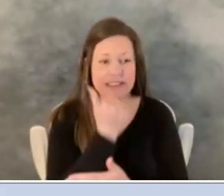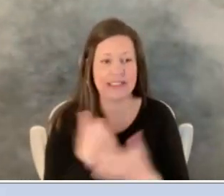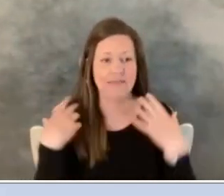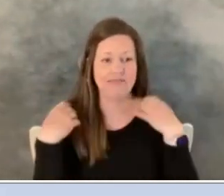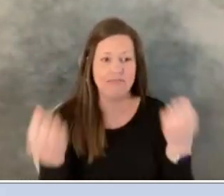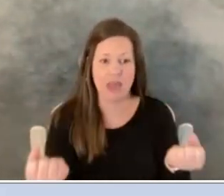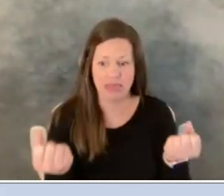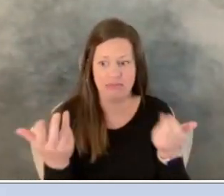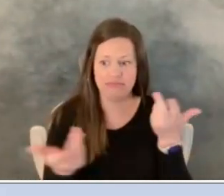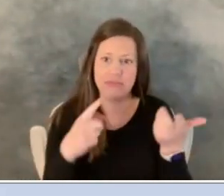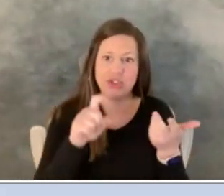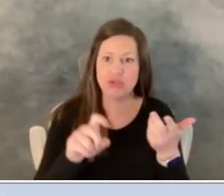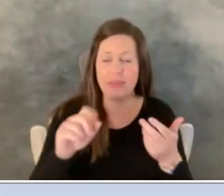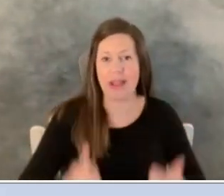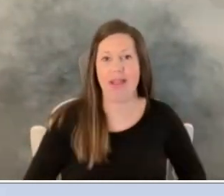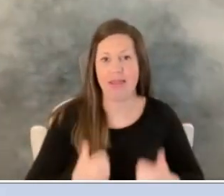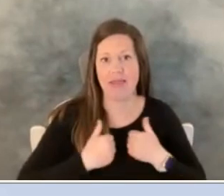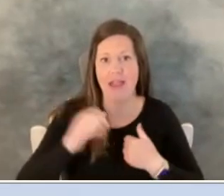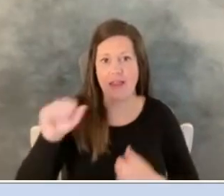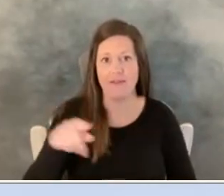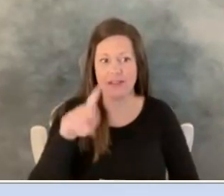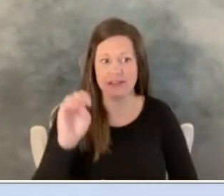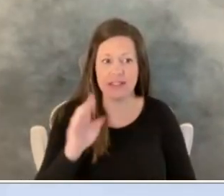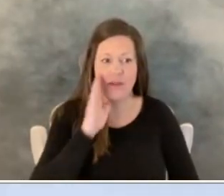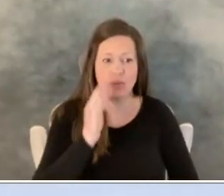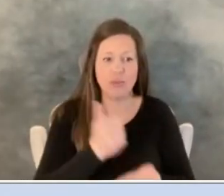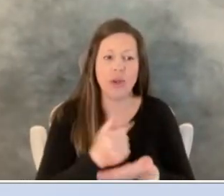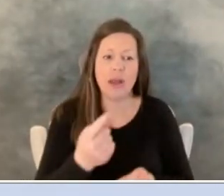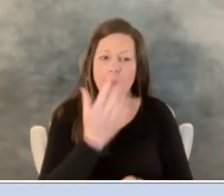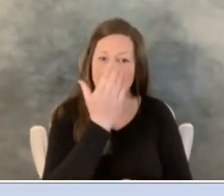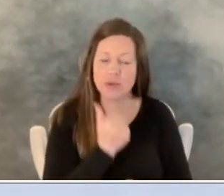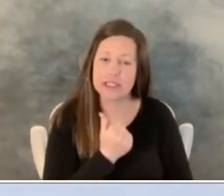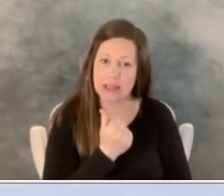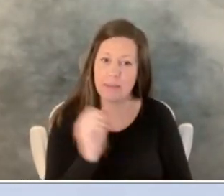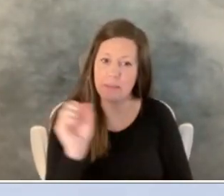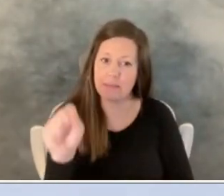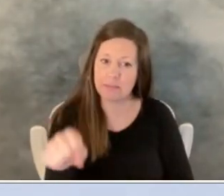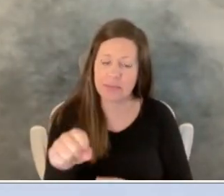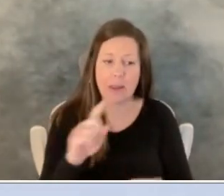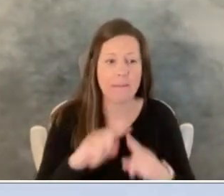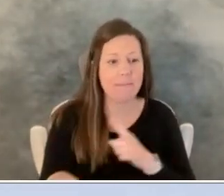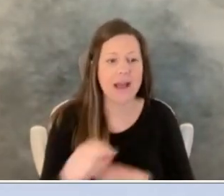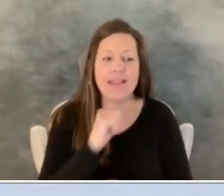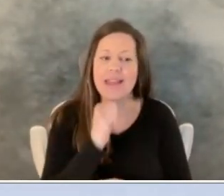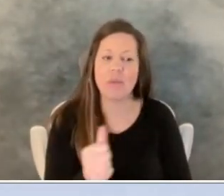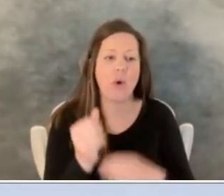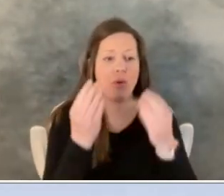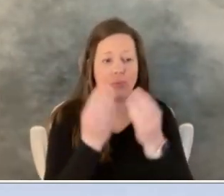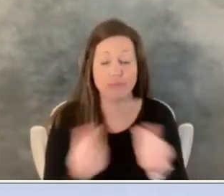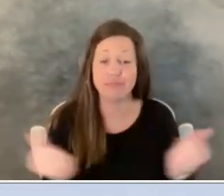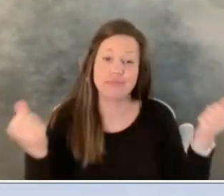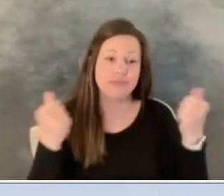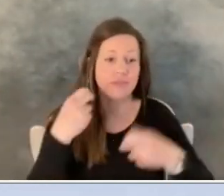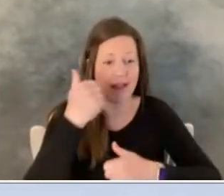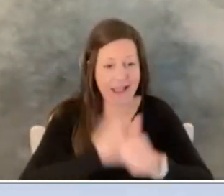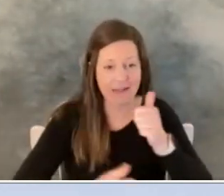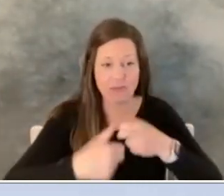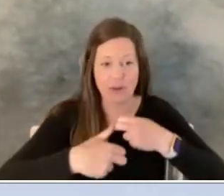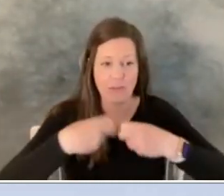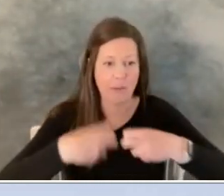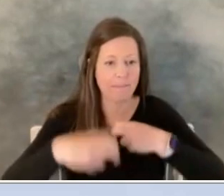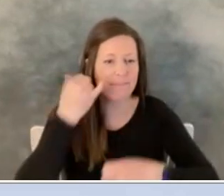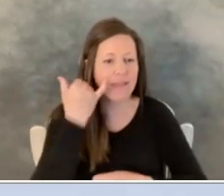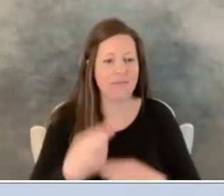And then they'll help your sleep tremendously, but they'll not take care of every medical sleep problem. So if you have underlying sleep